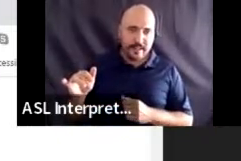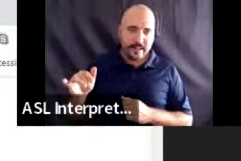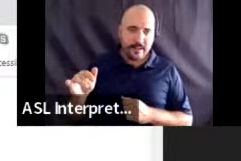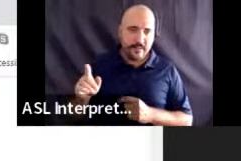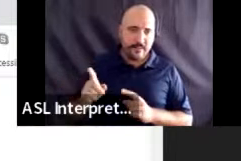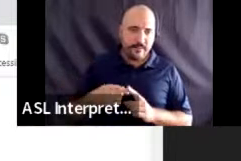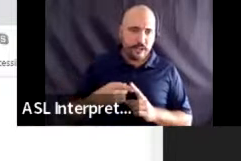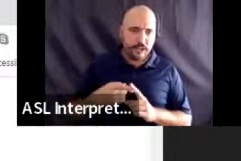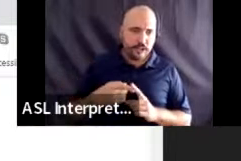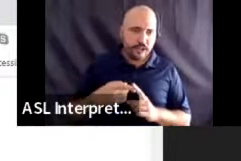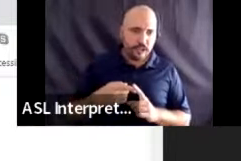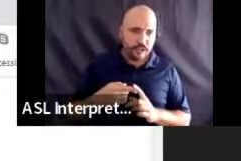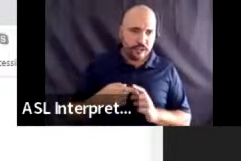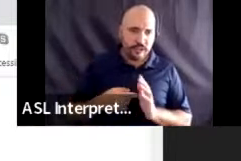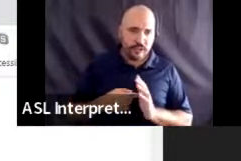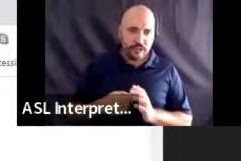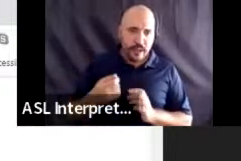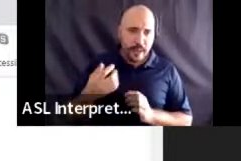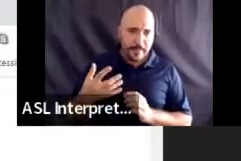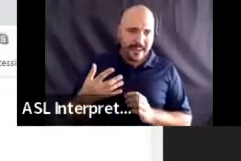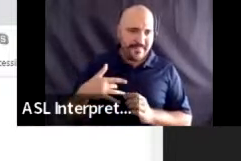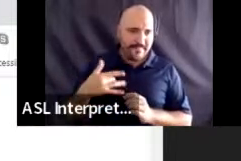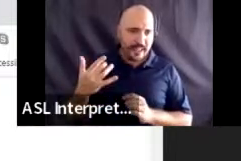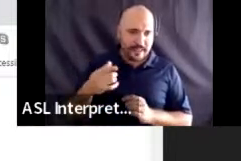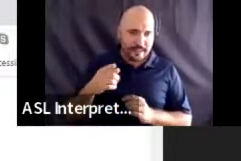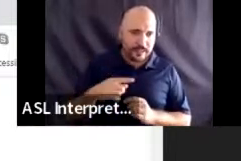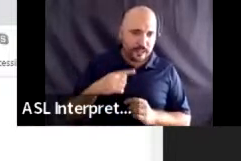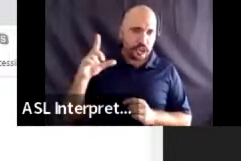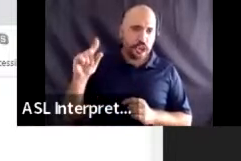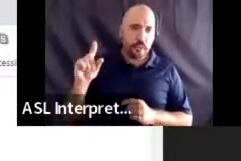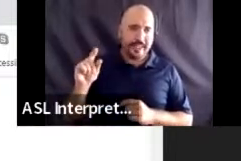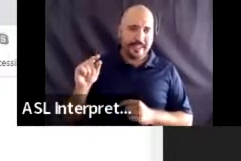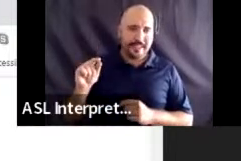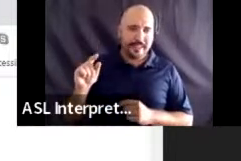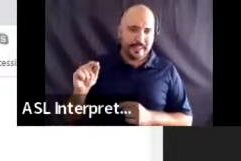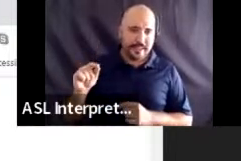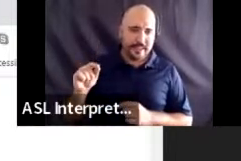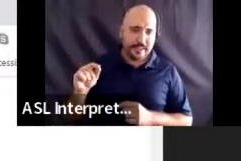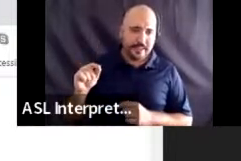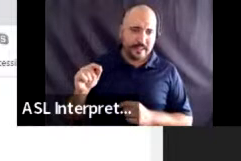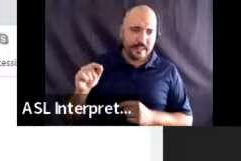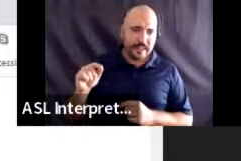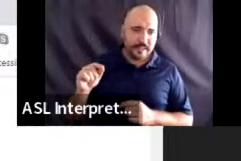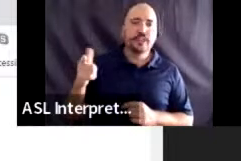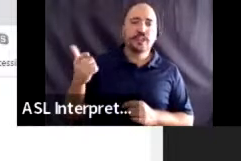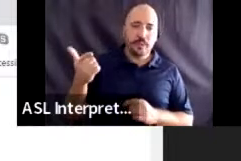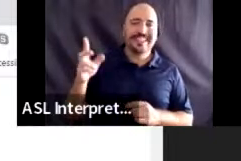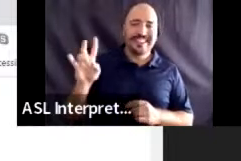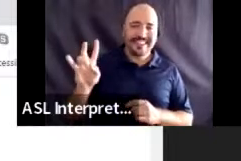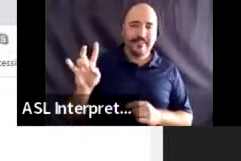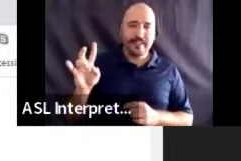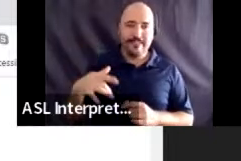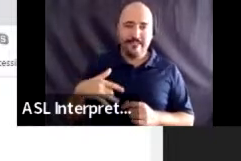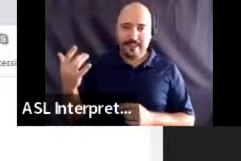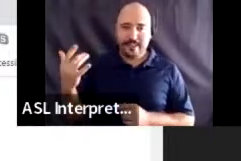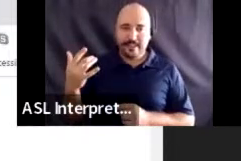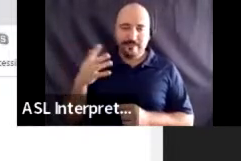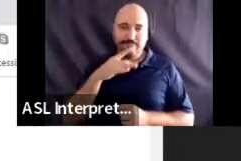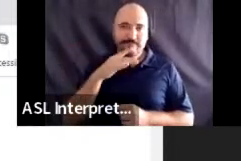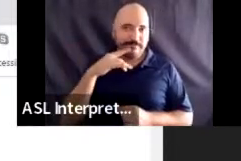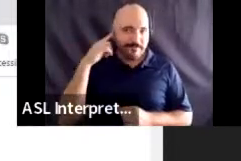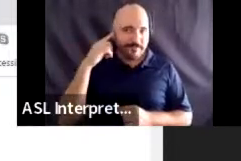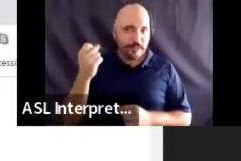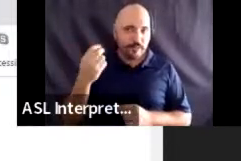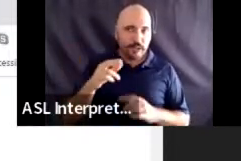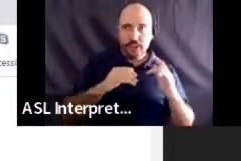item here showing, right, how many events? 20 scheduled events, right? Or is it 27? Heading level 2 showing 27 scheduled. 27. So List